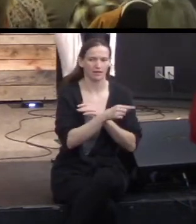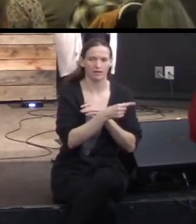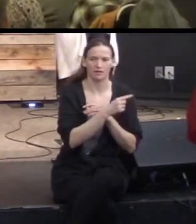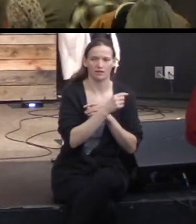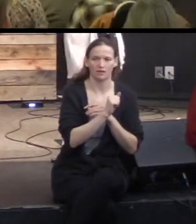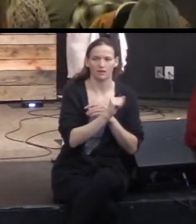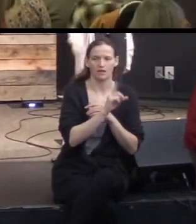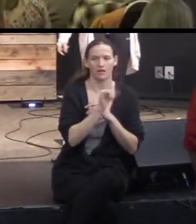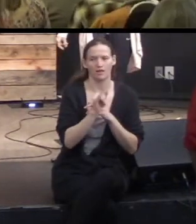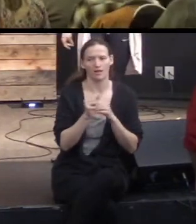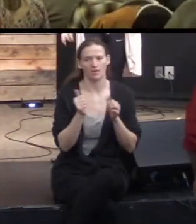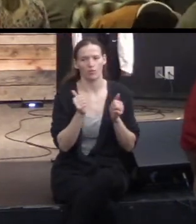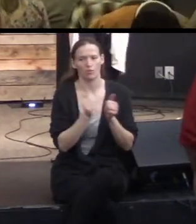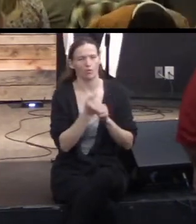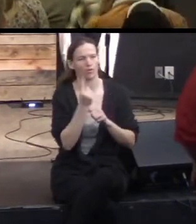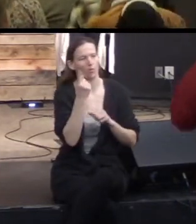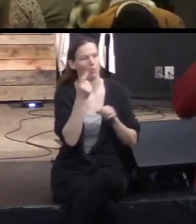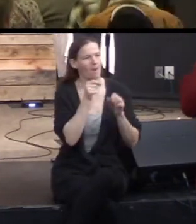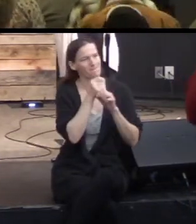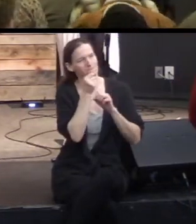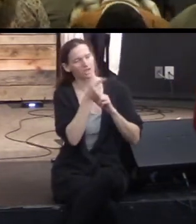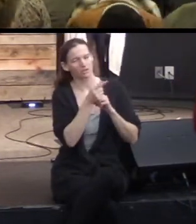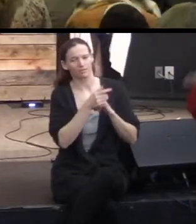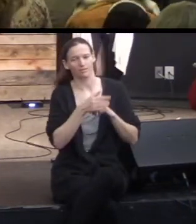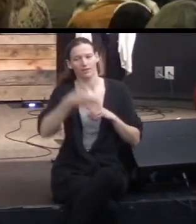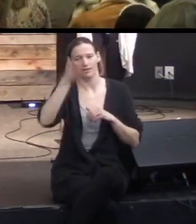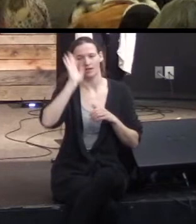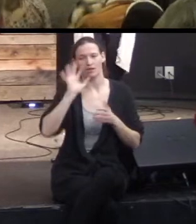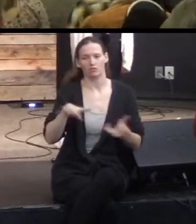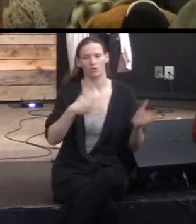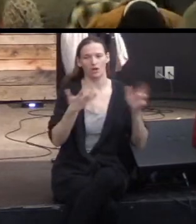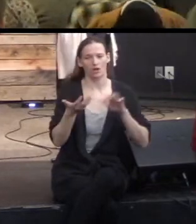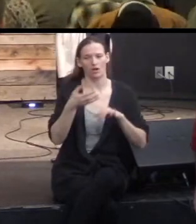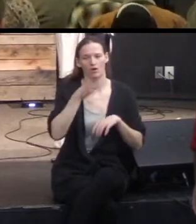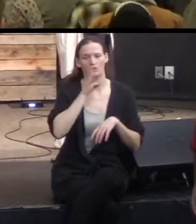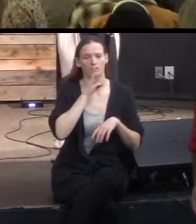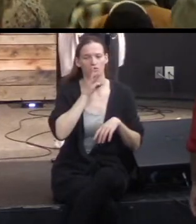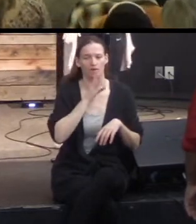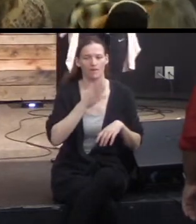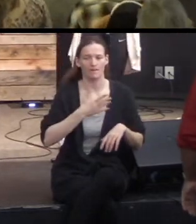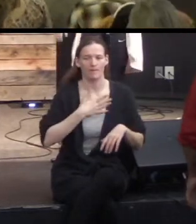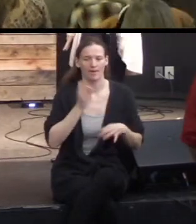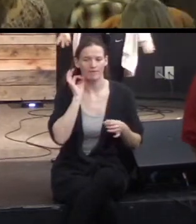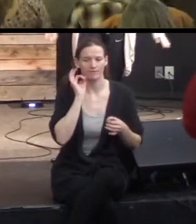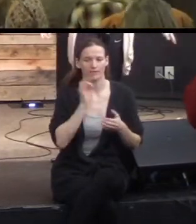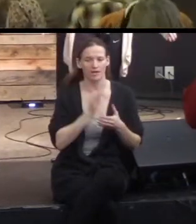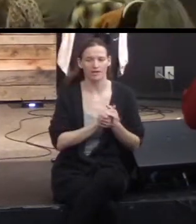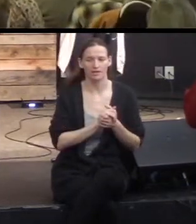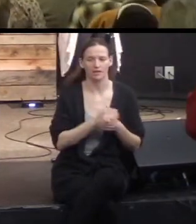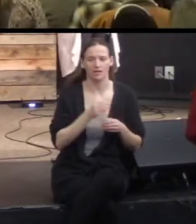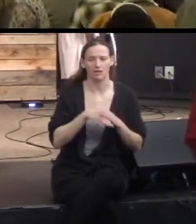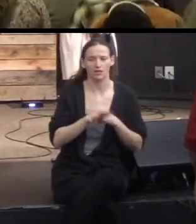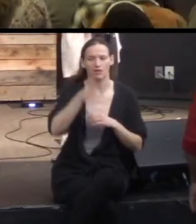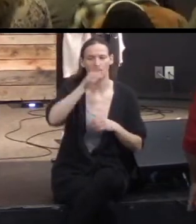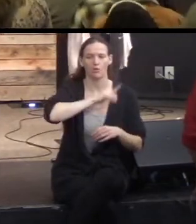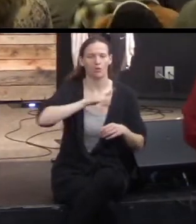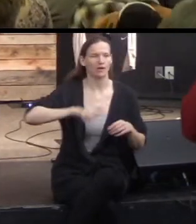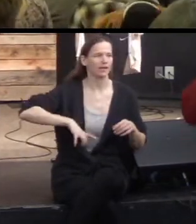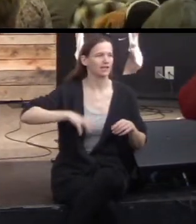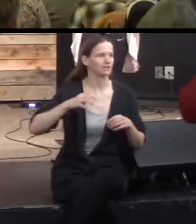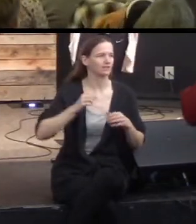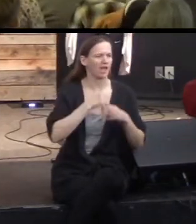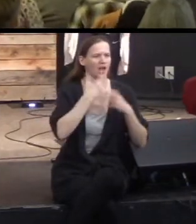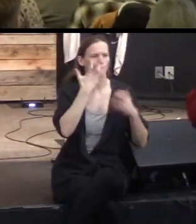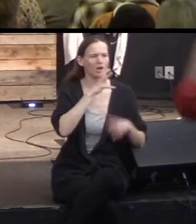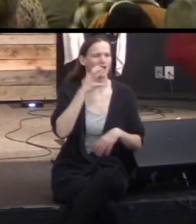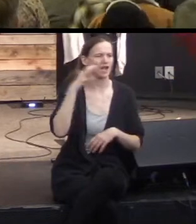just one shot. Come on, brother. God's gonna trouble the water. My faith in the Lord